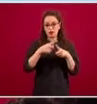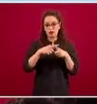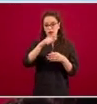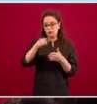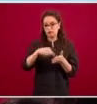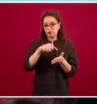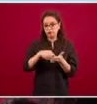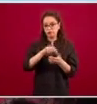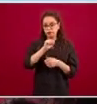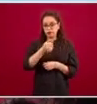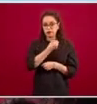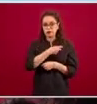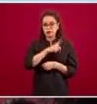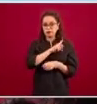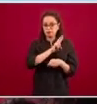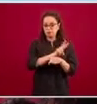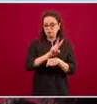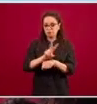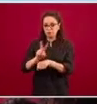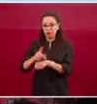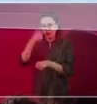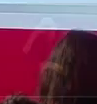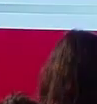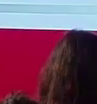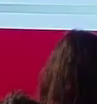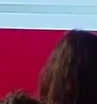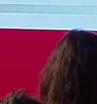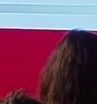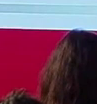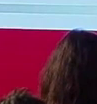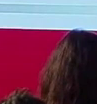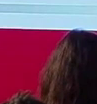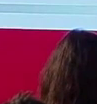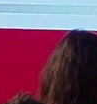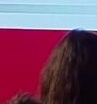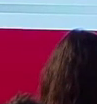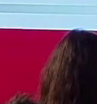375 medical units who are monitoring influenza.